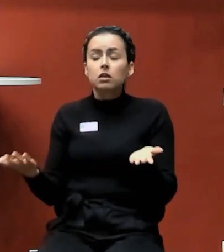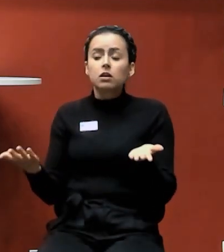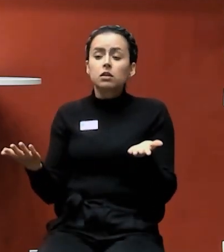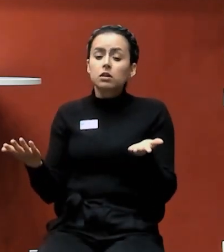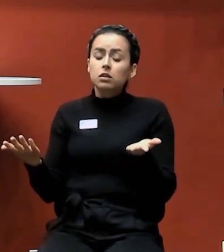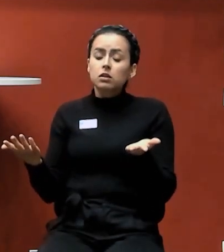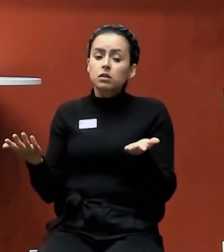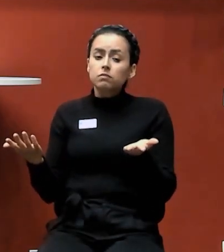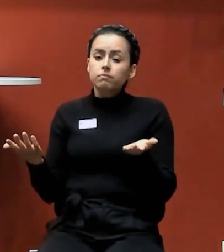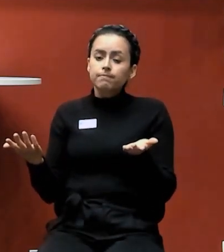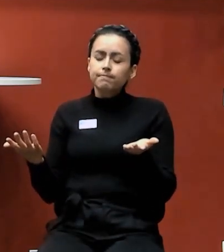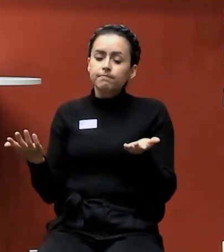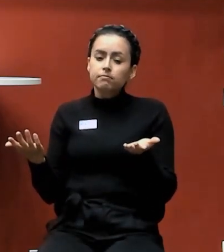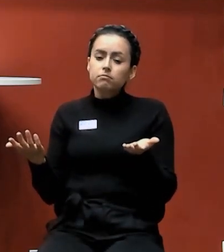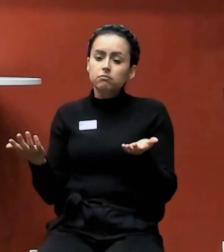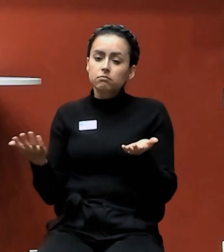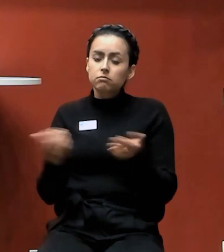think